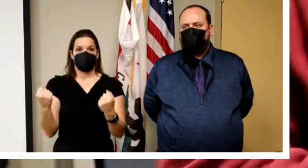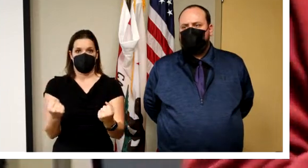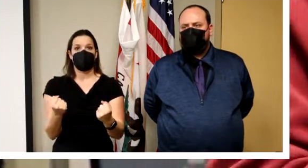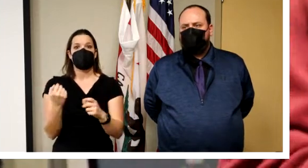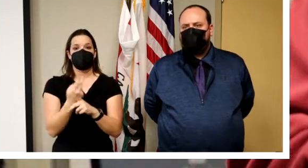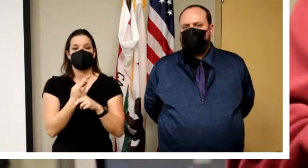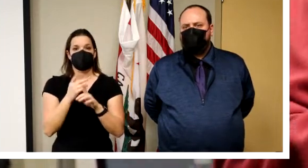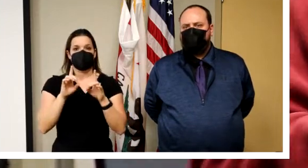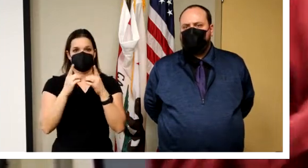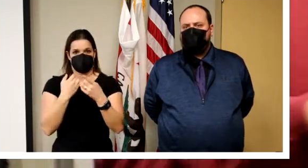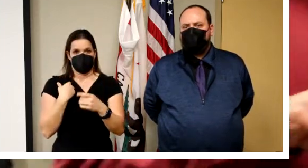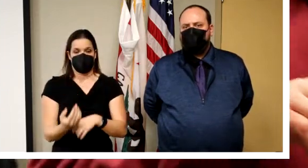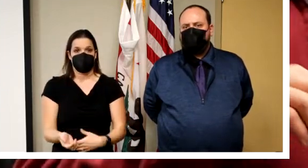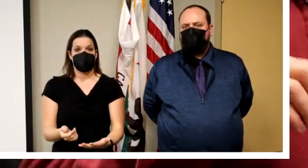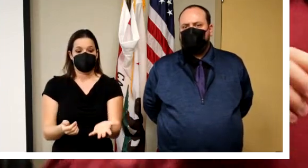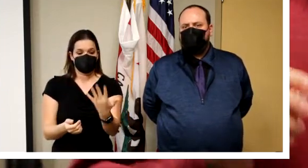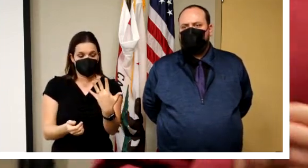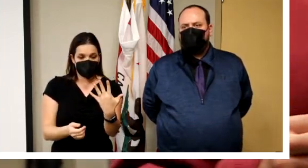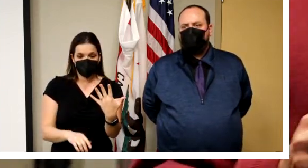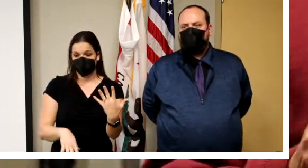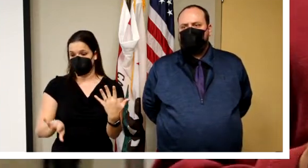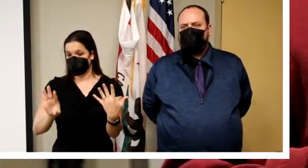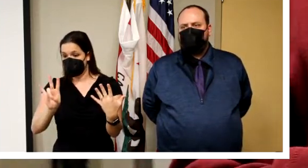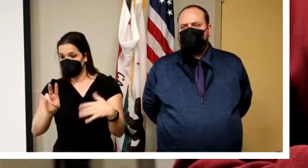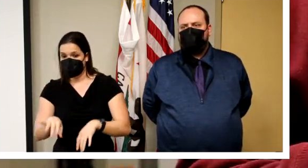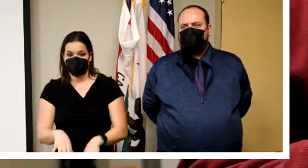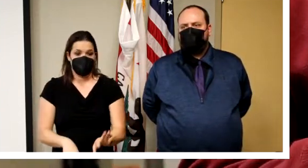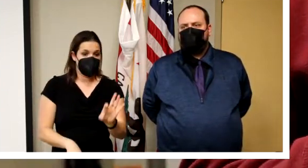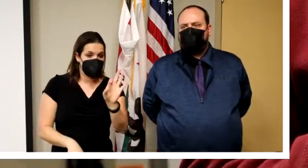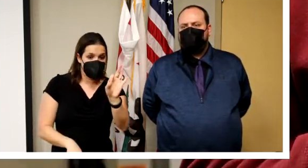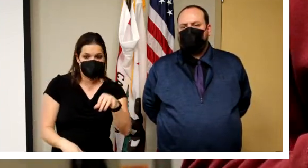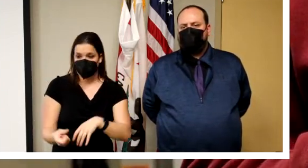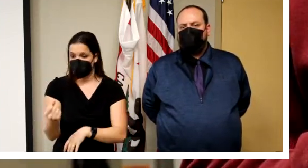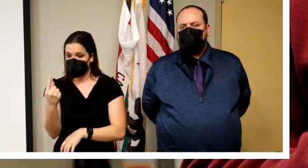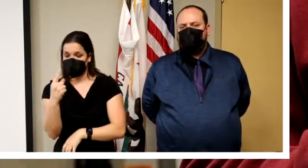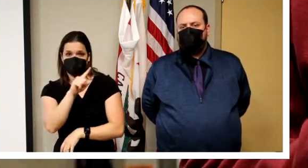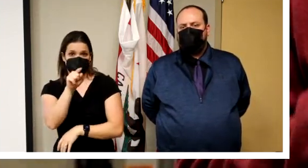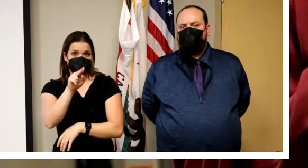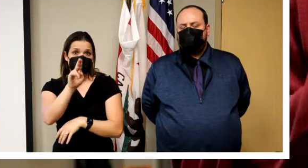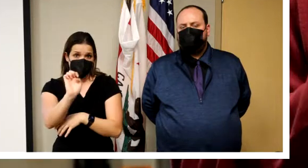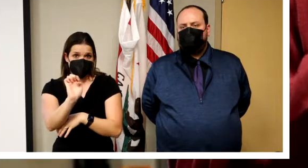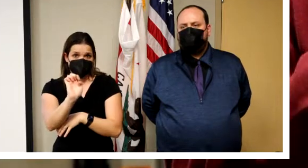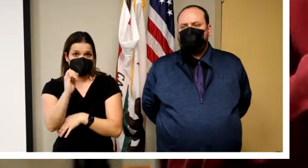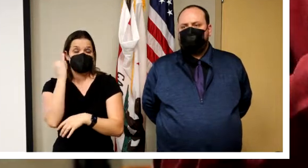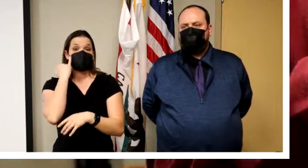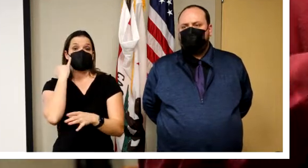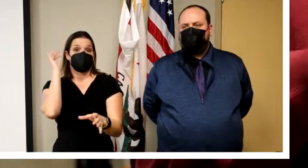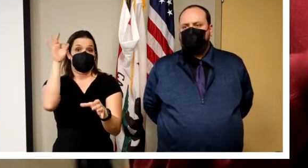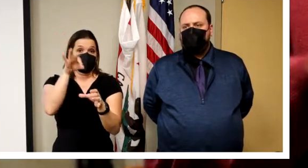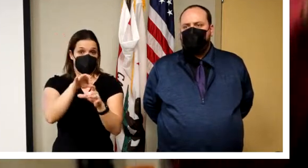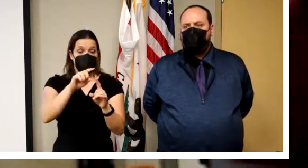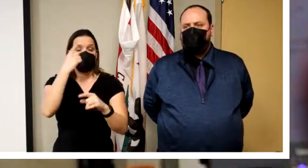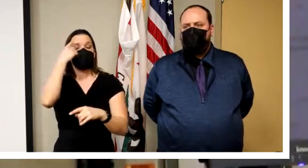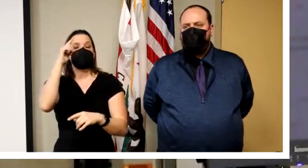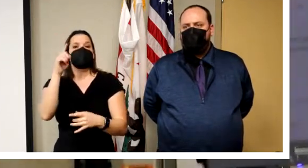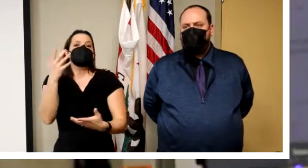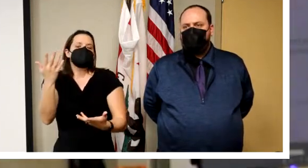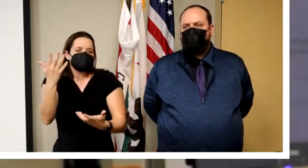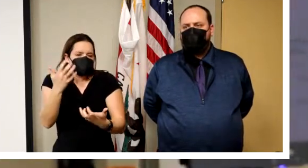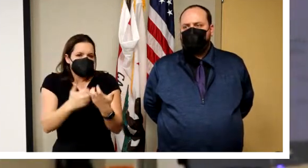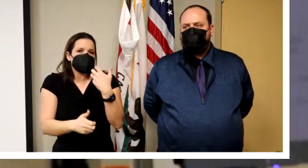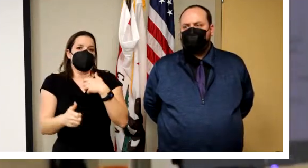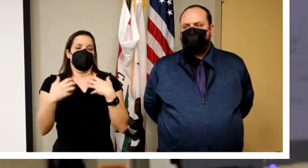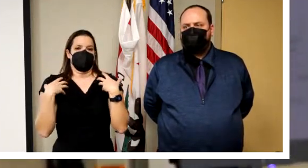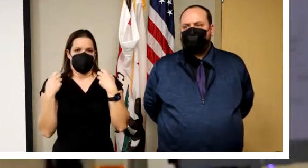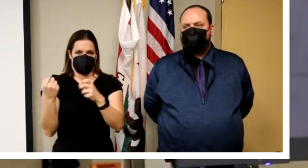have 5 zones, 7 zones, 9 zones, 11 zones if they petition, but most every healthcare